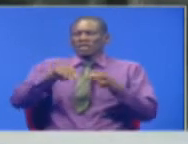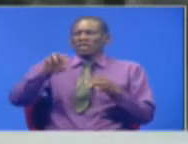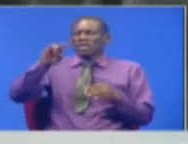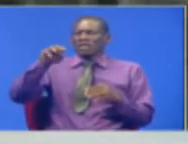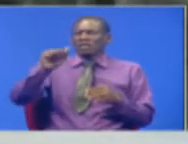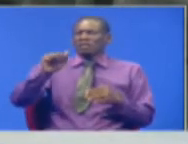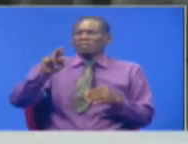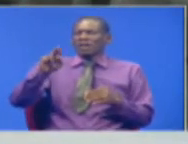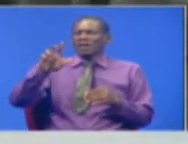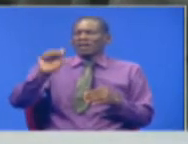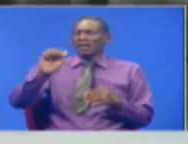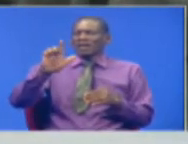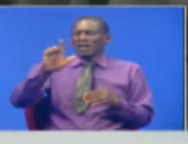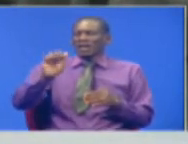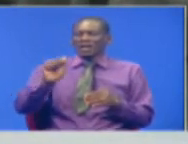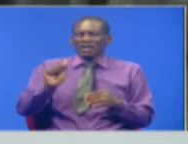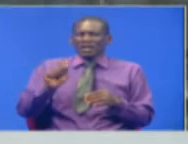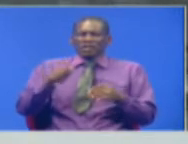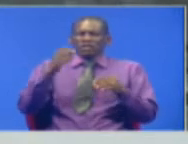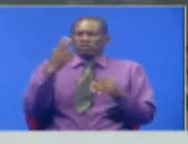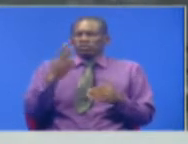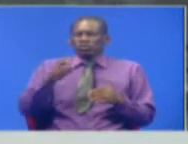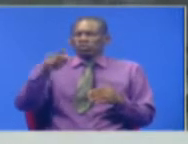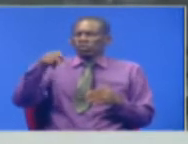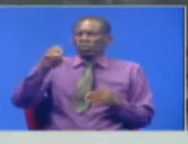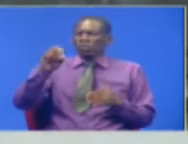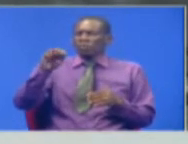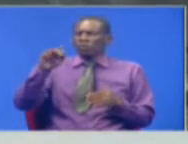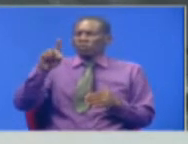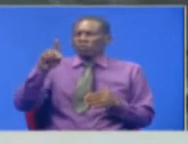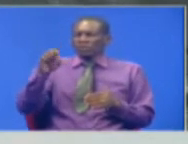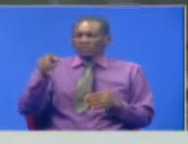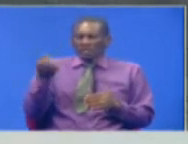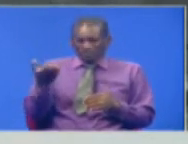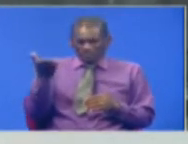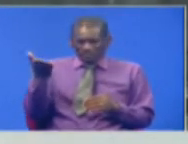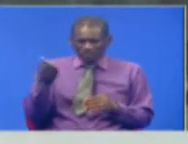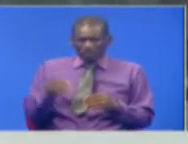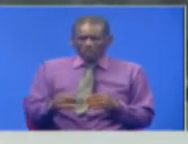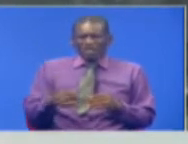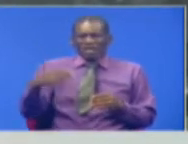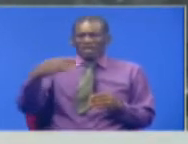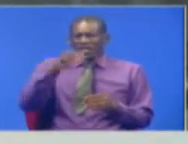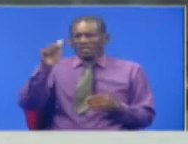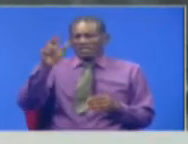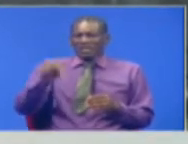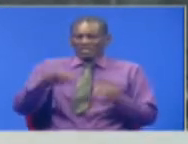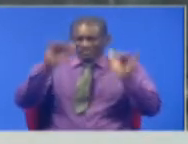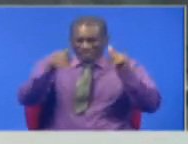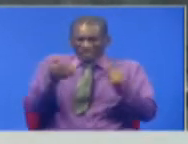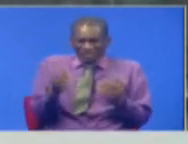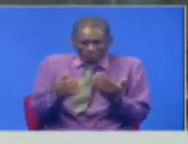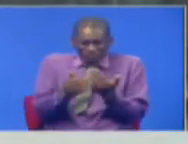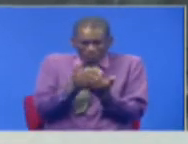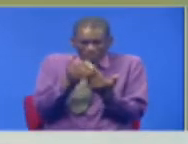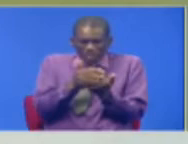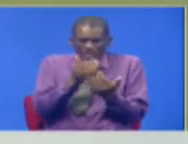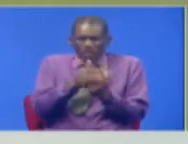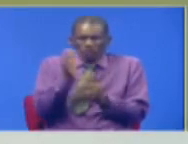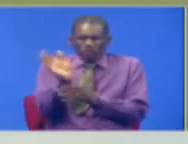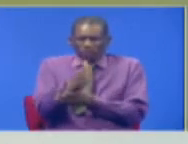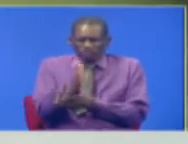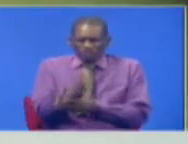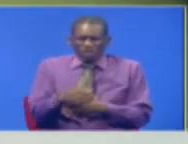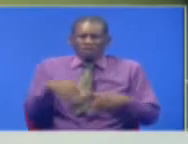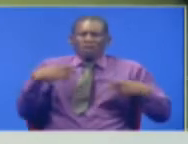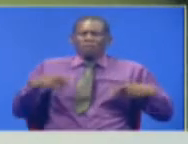are tucked in the middle of a budding town. Hassan Ali spends most of his days here taking care of the fish. Wakaaji wa